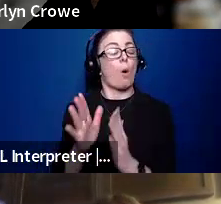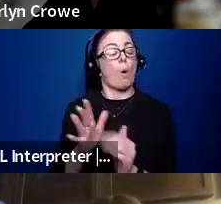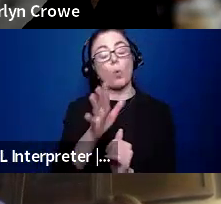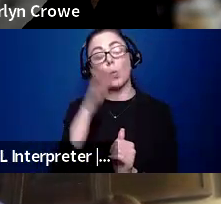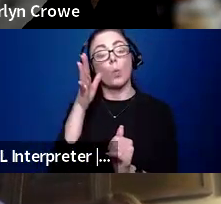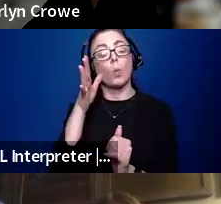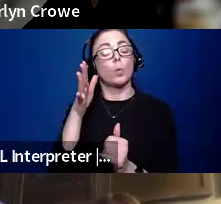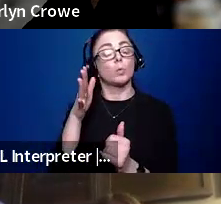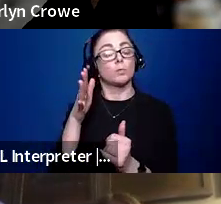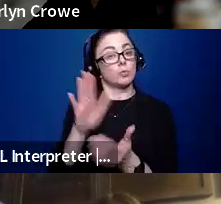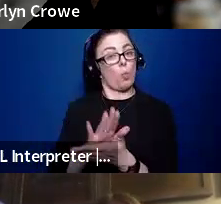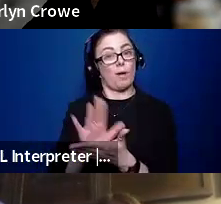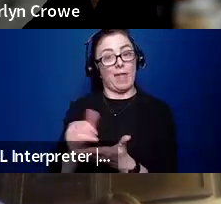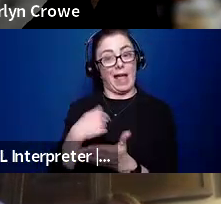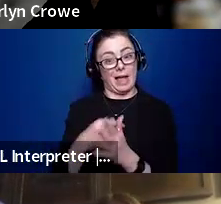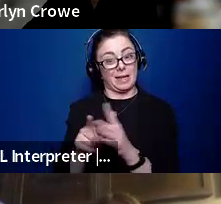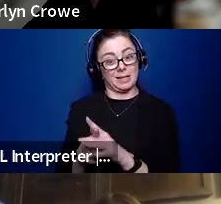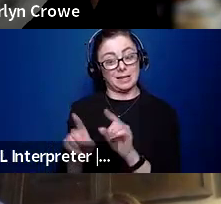I attended.